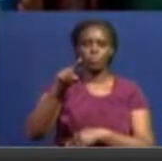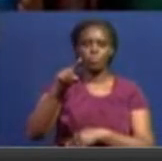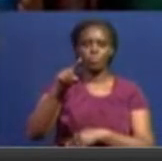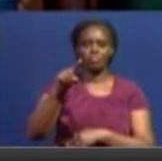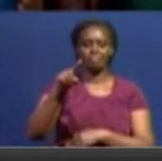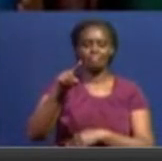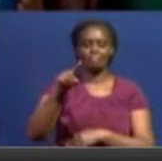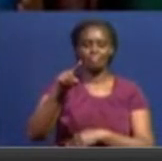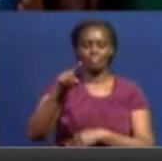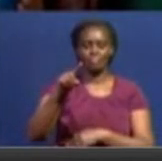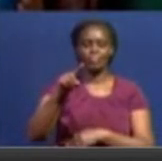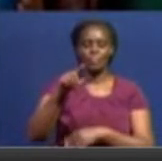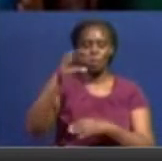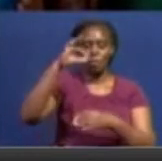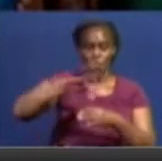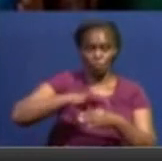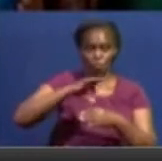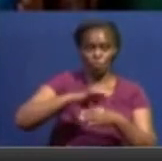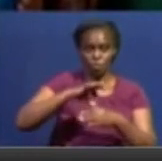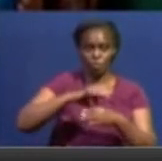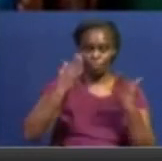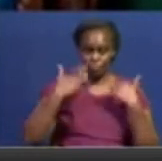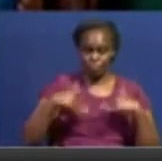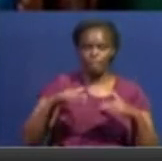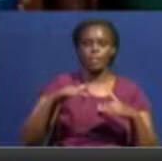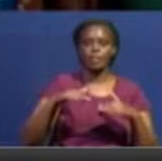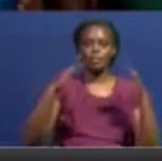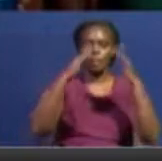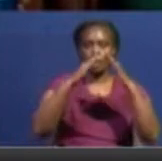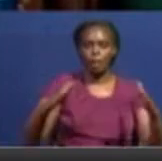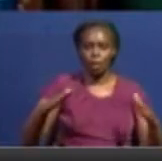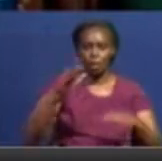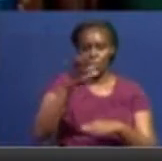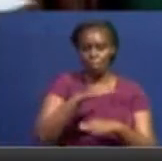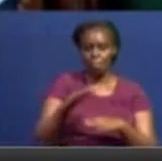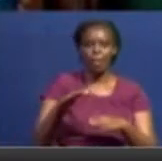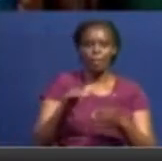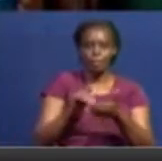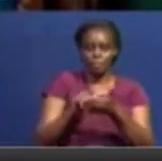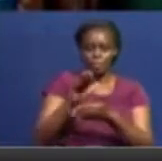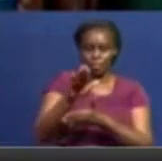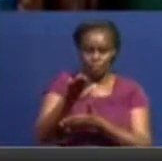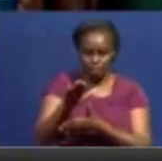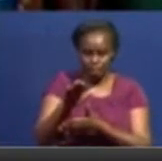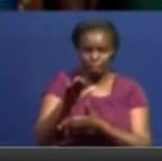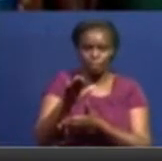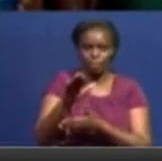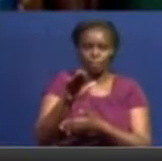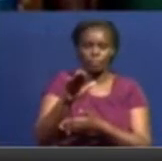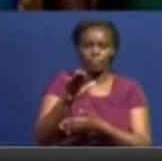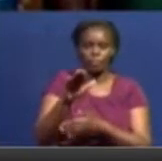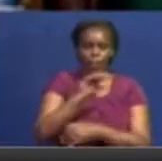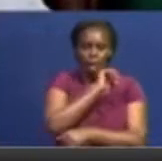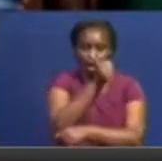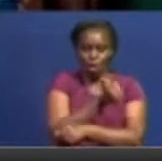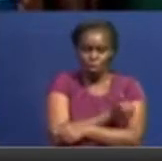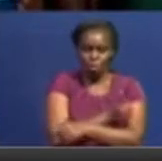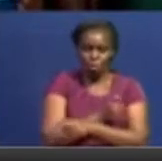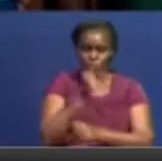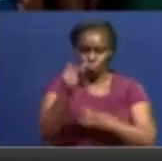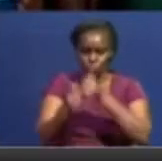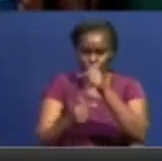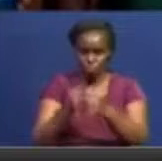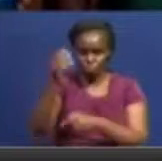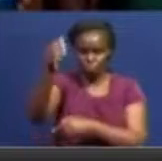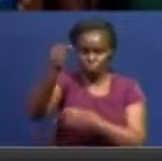applicable here. Has been voted by the House, and therefore will transmit to the appointing authority to proceed with the